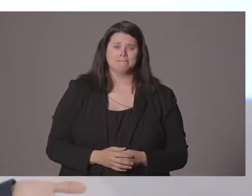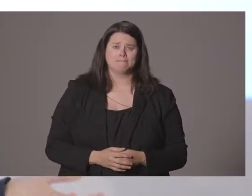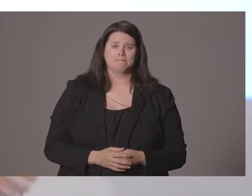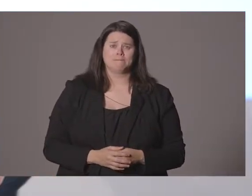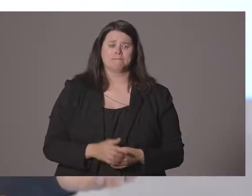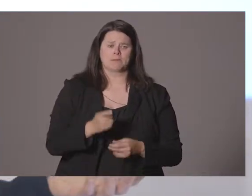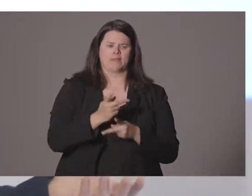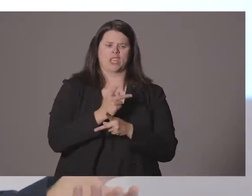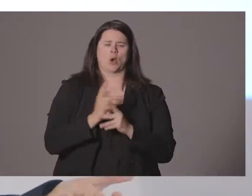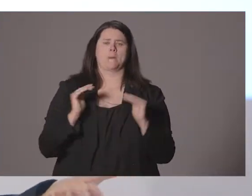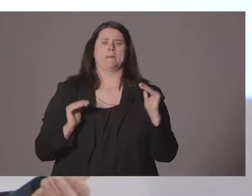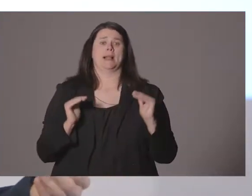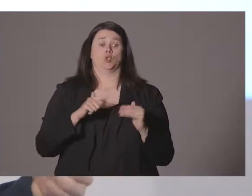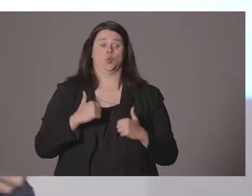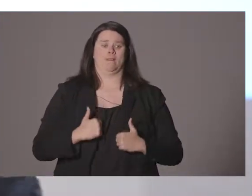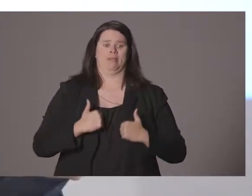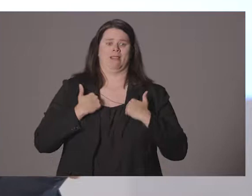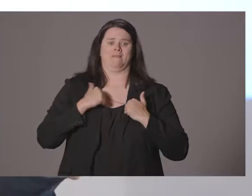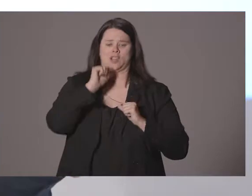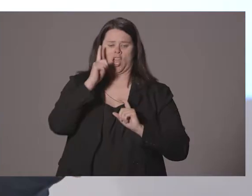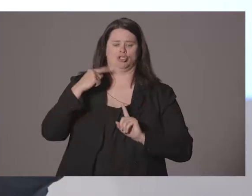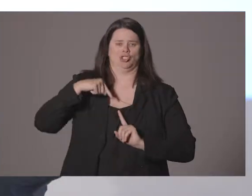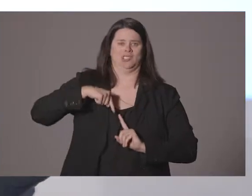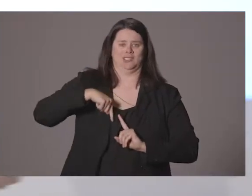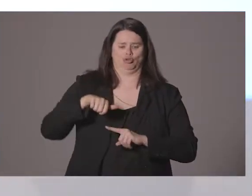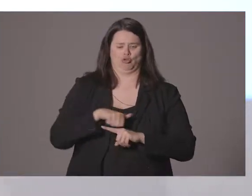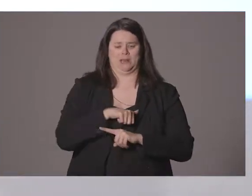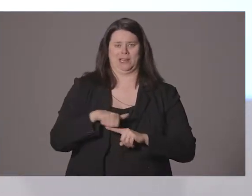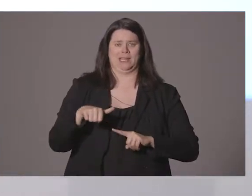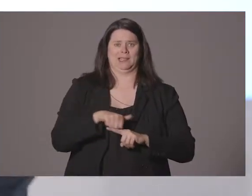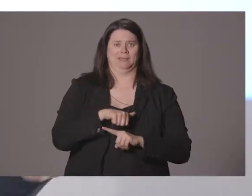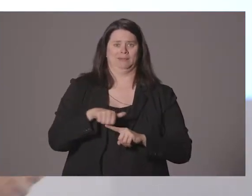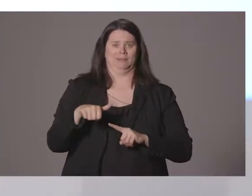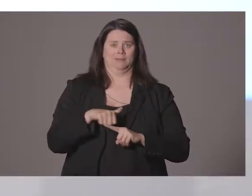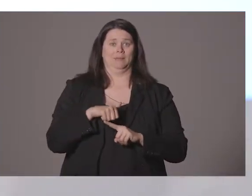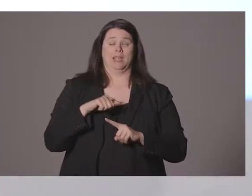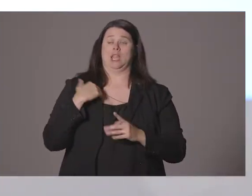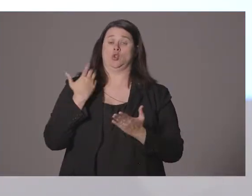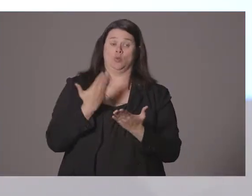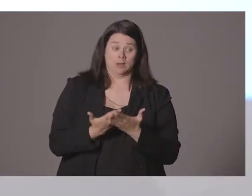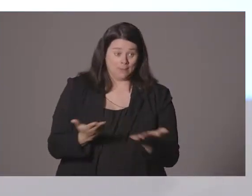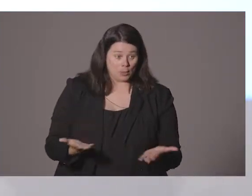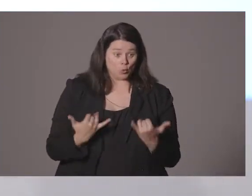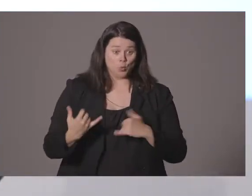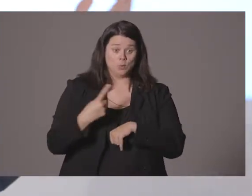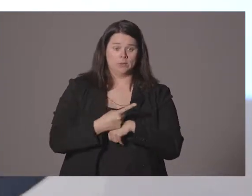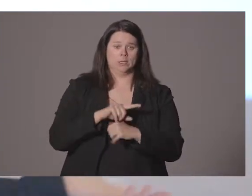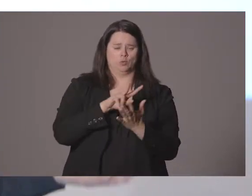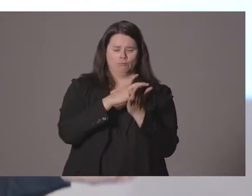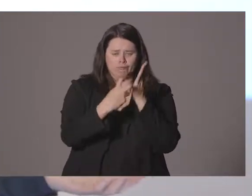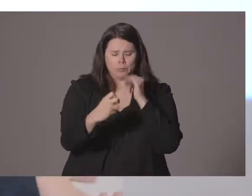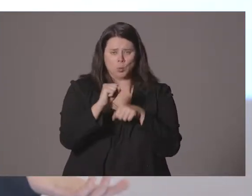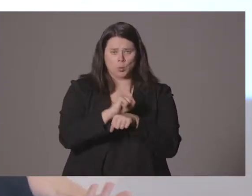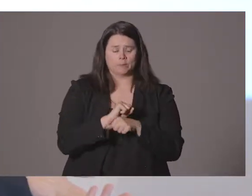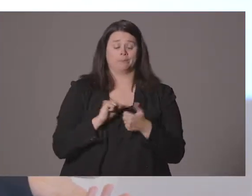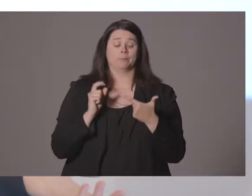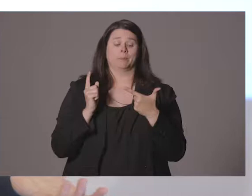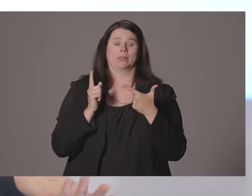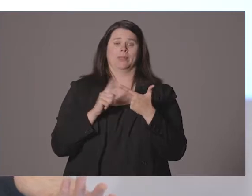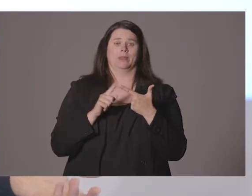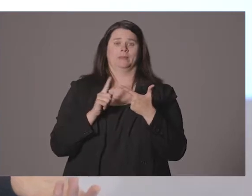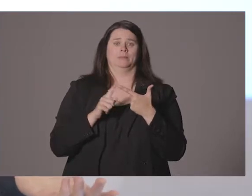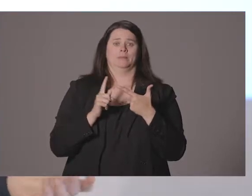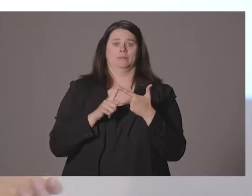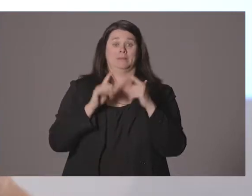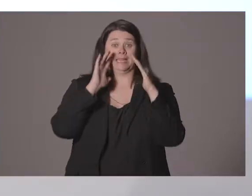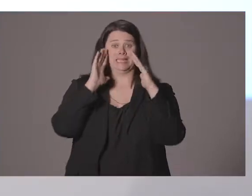that goes back to your role of doing what you need to balance that you have a life outside of here and you came here to enter